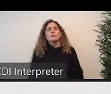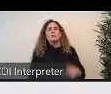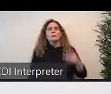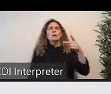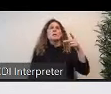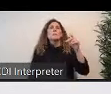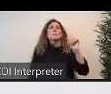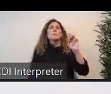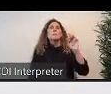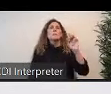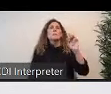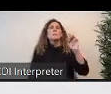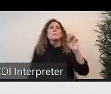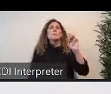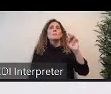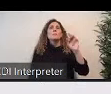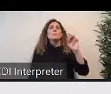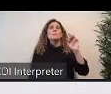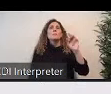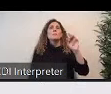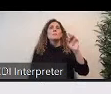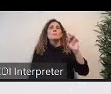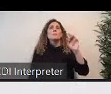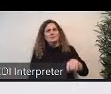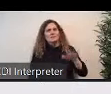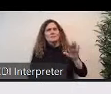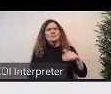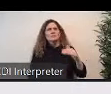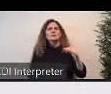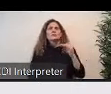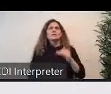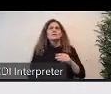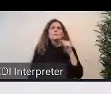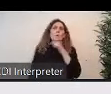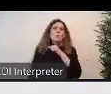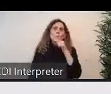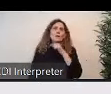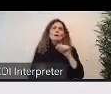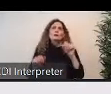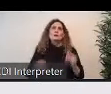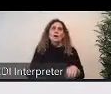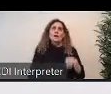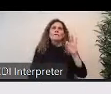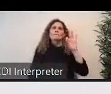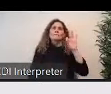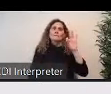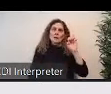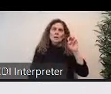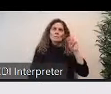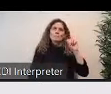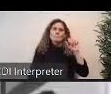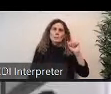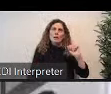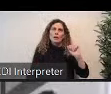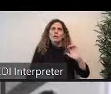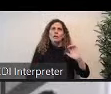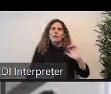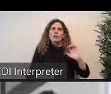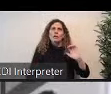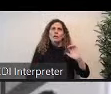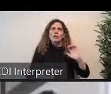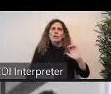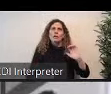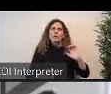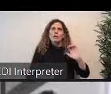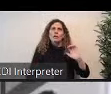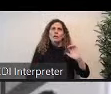The state says Milwaukee could be a FEMA vaccine site. What do we know about that? Where will it go? And when would it start? Again, we've had